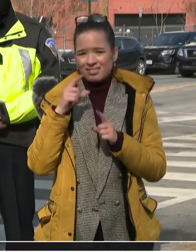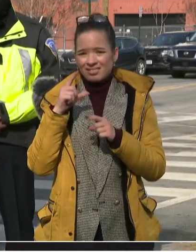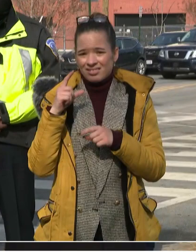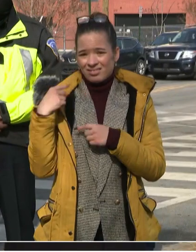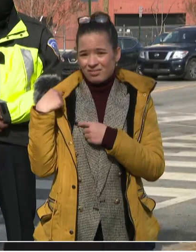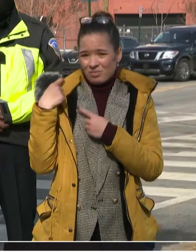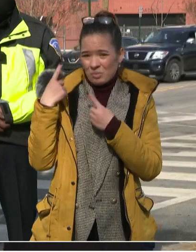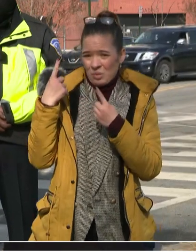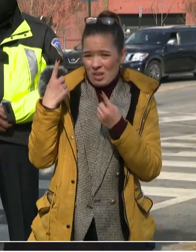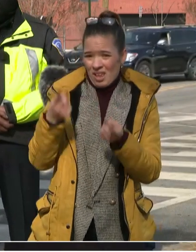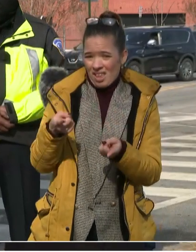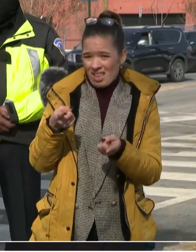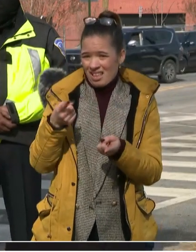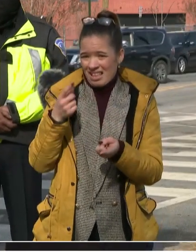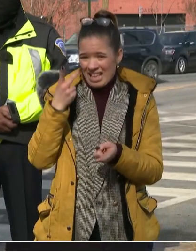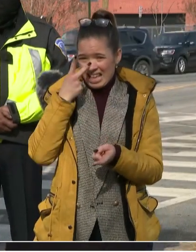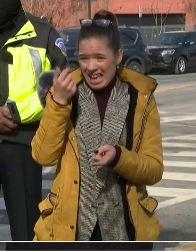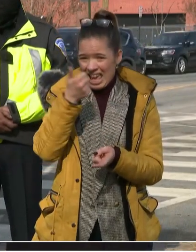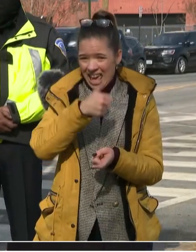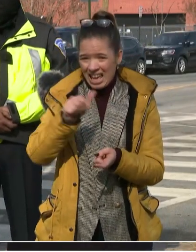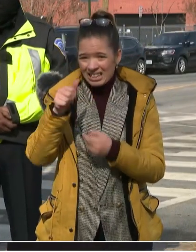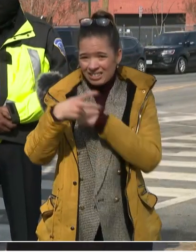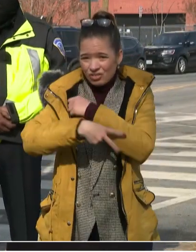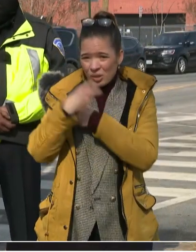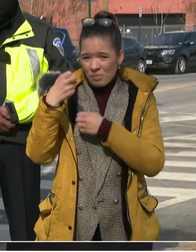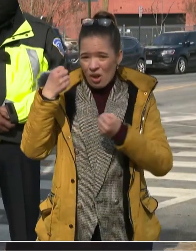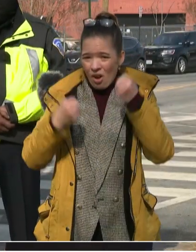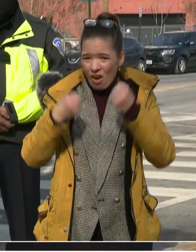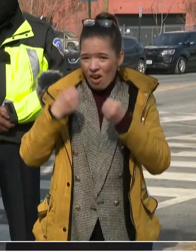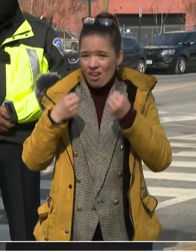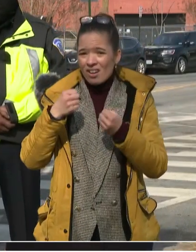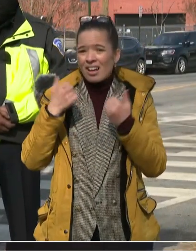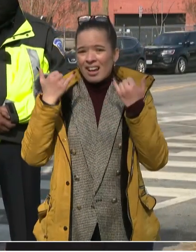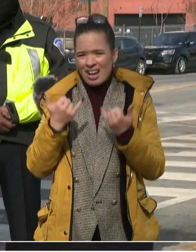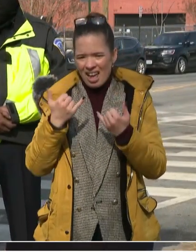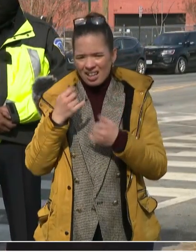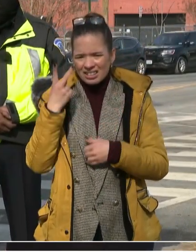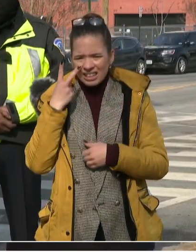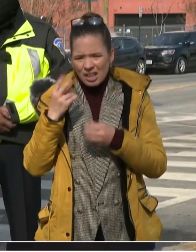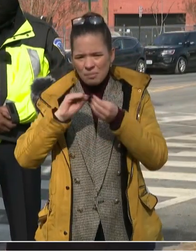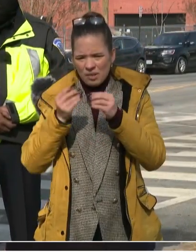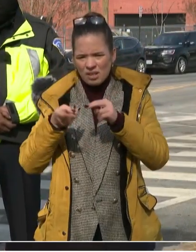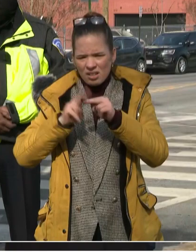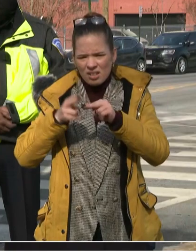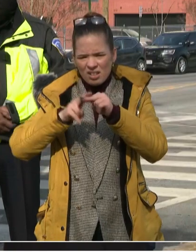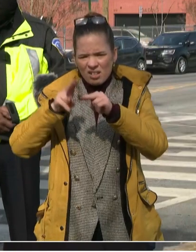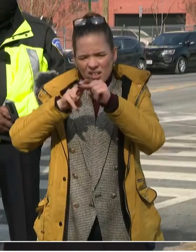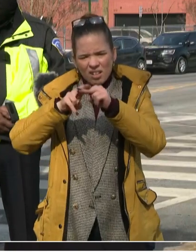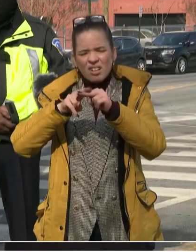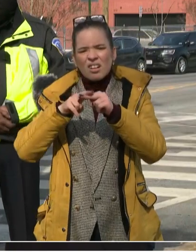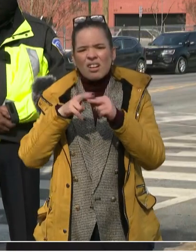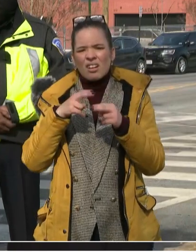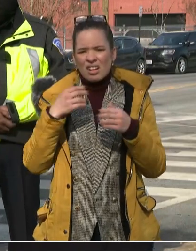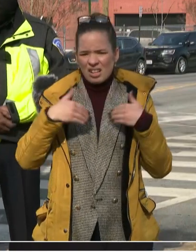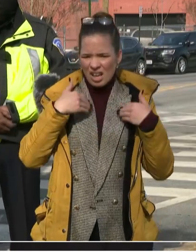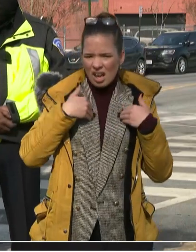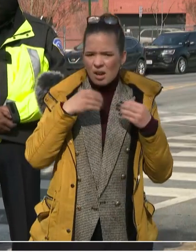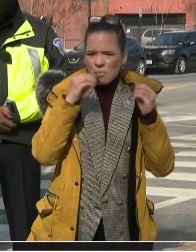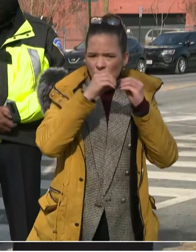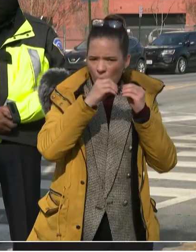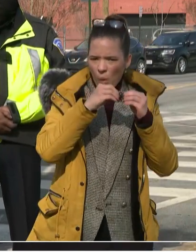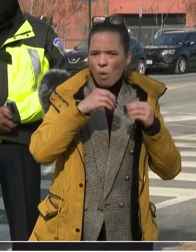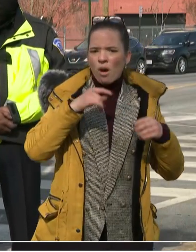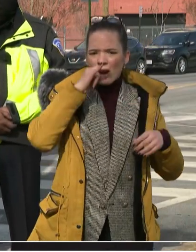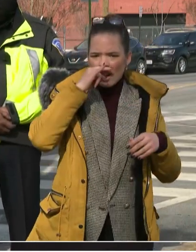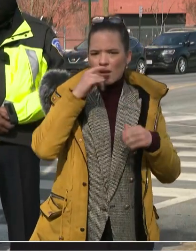in D.C. And now that number has spread to juveniles and outpacing 2 to 1. Do you think that older people are putting younger